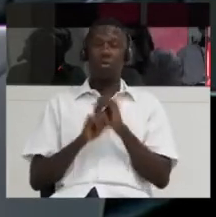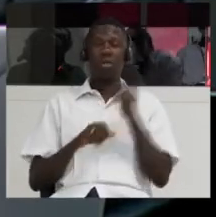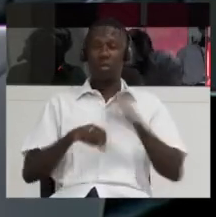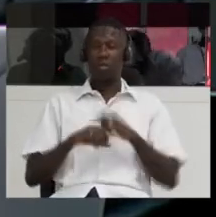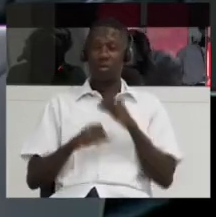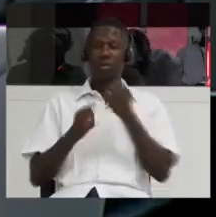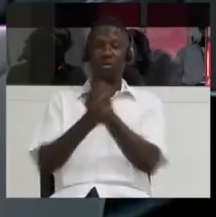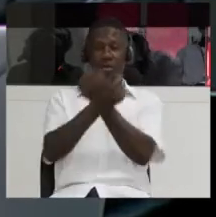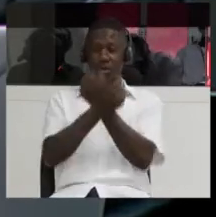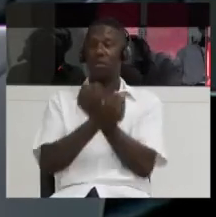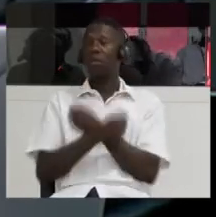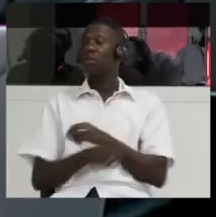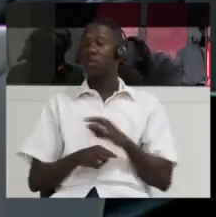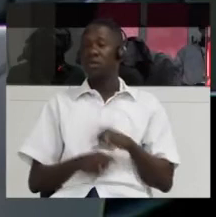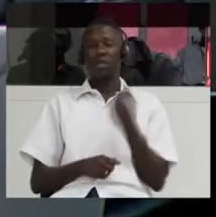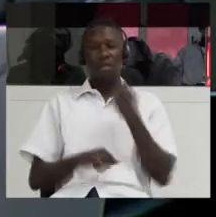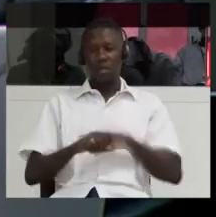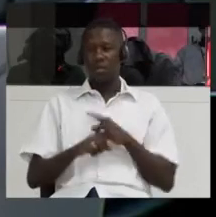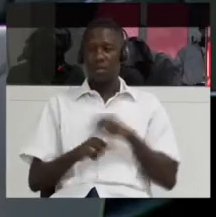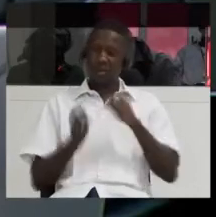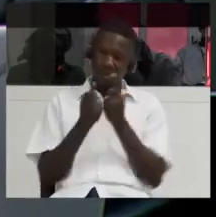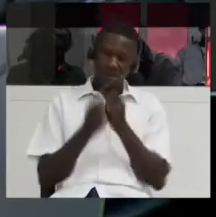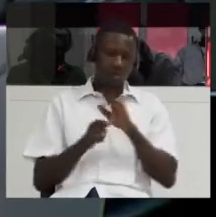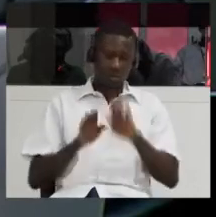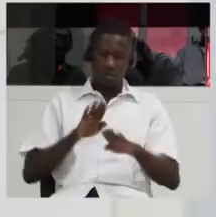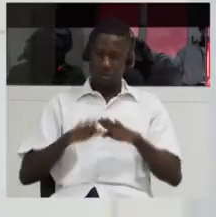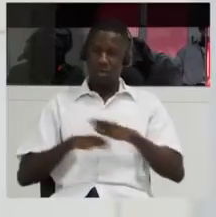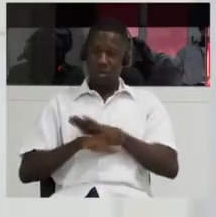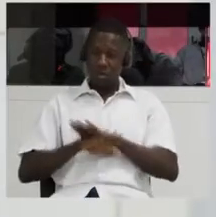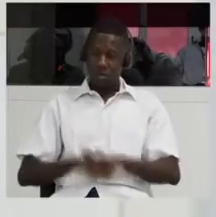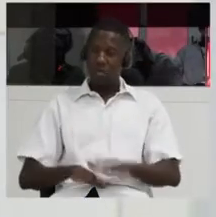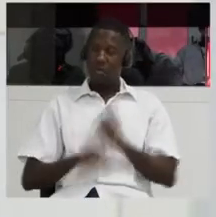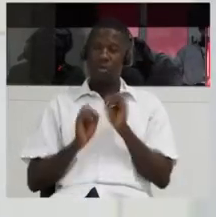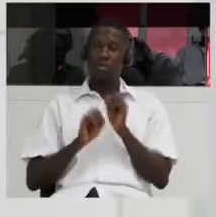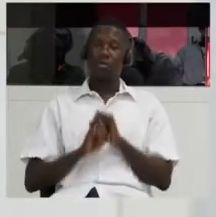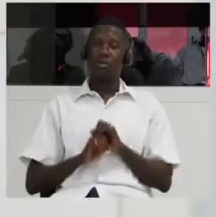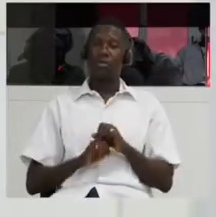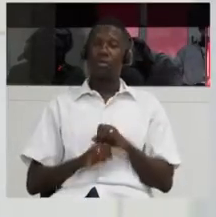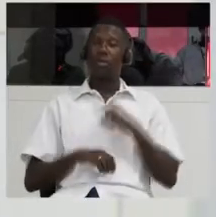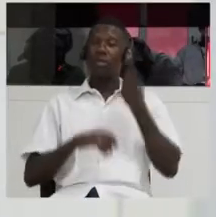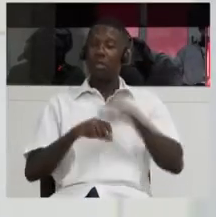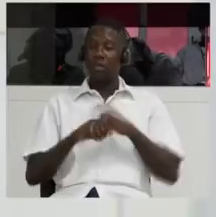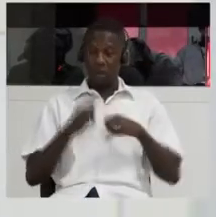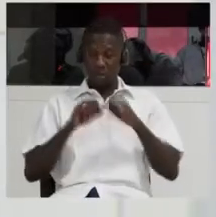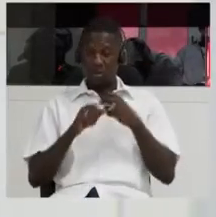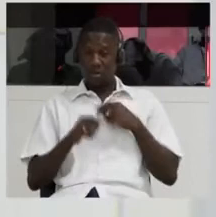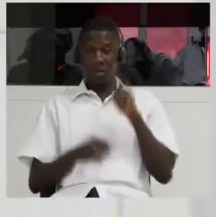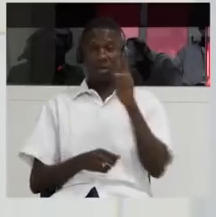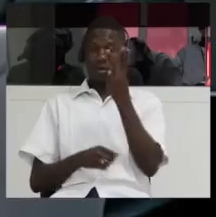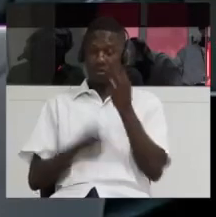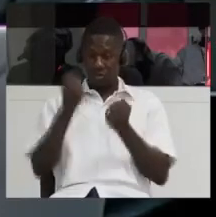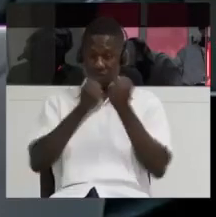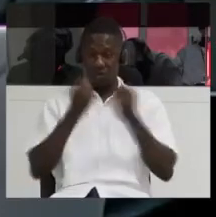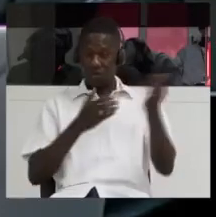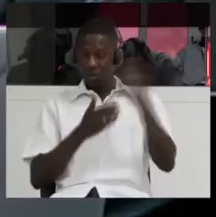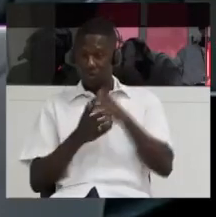yet. Then this time around, the second vehicle, when it was coming, I was already outside the barracks, but not